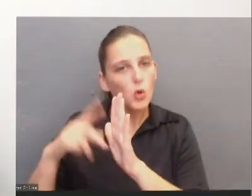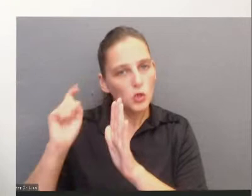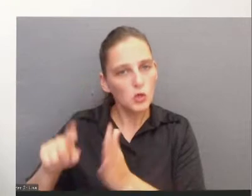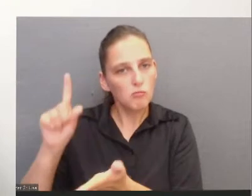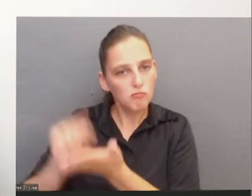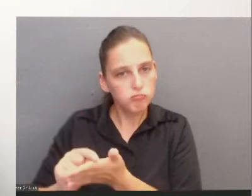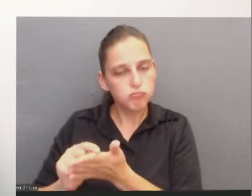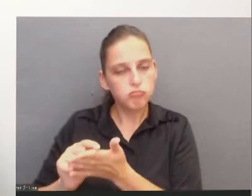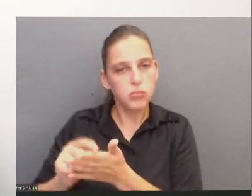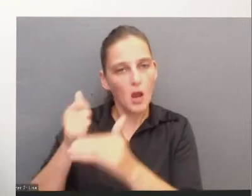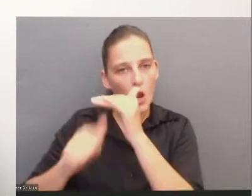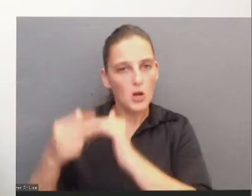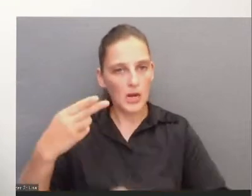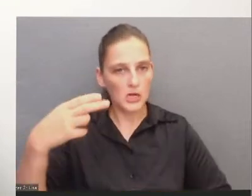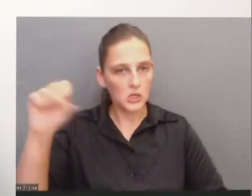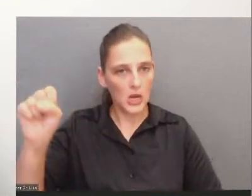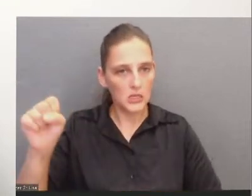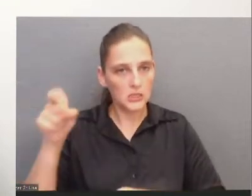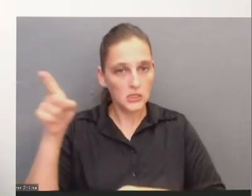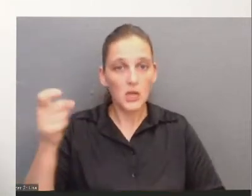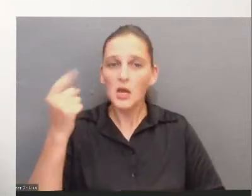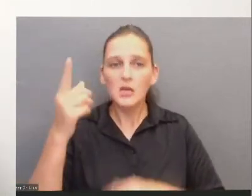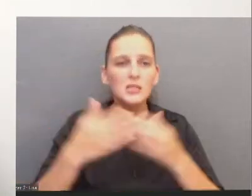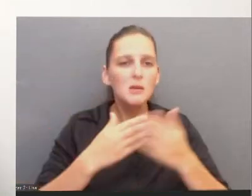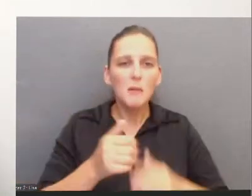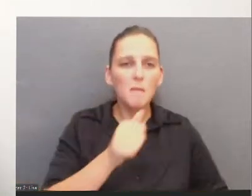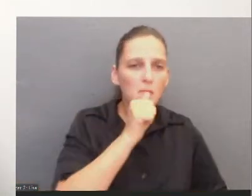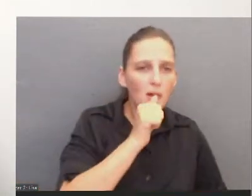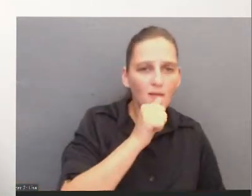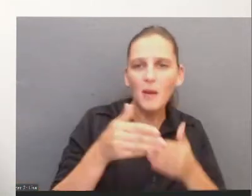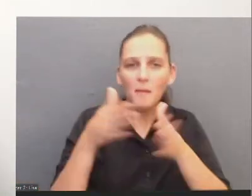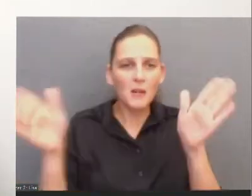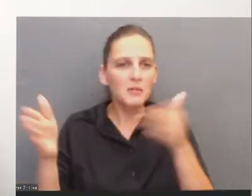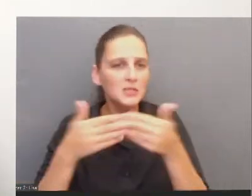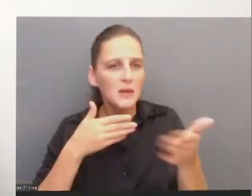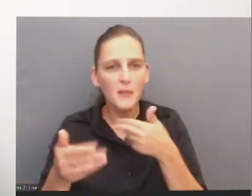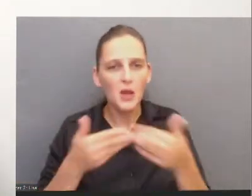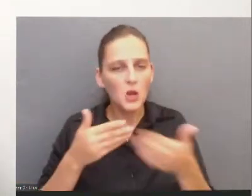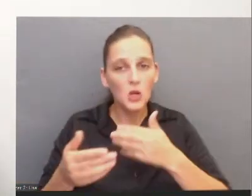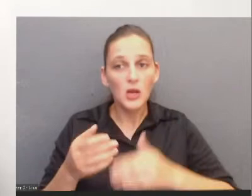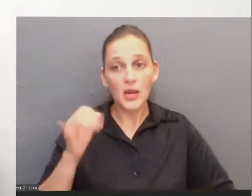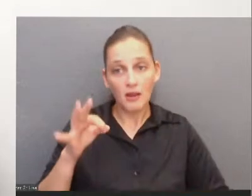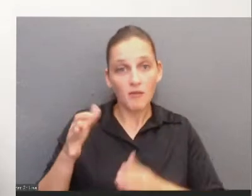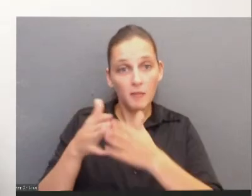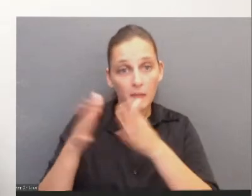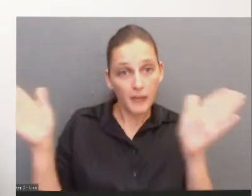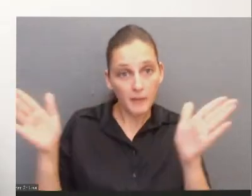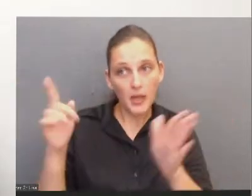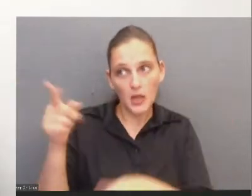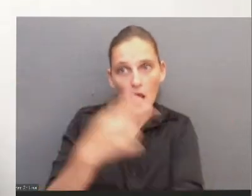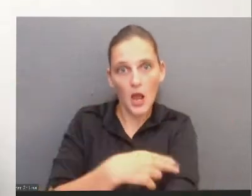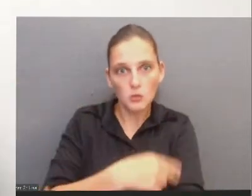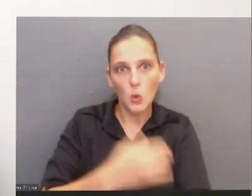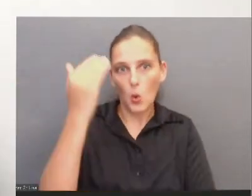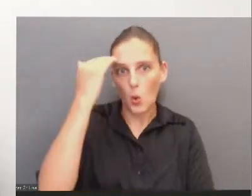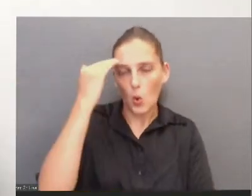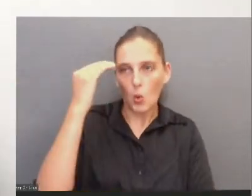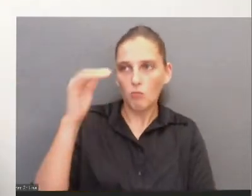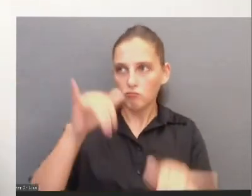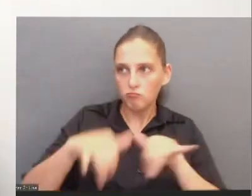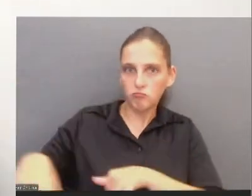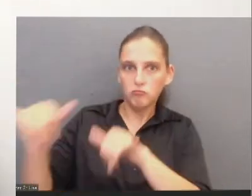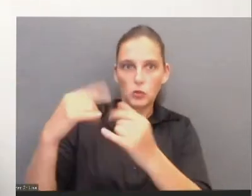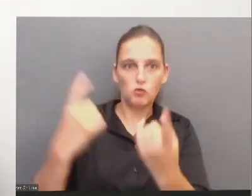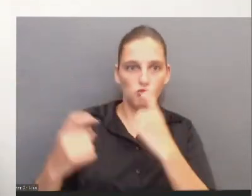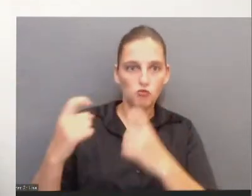or non-public, even a non-public version would create incentives for states and hospitals to establish triage protocols and keep them up to date. For now, thank you